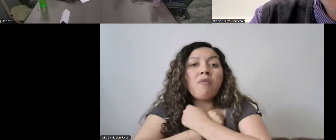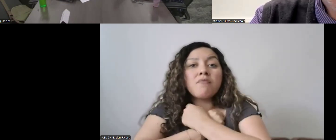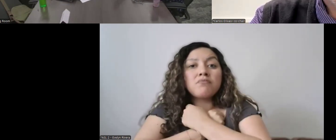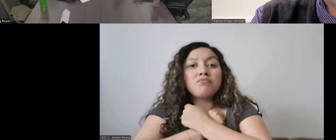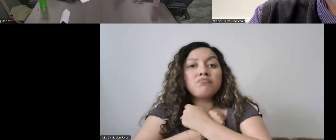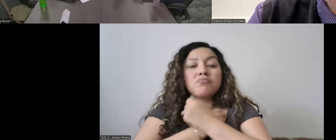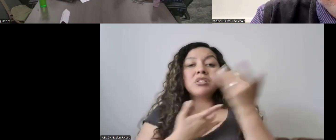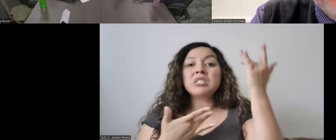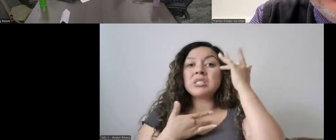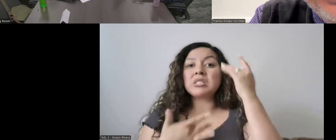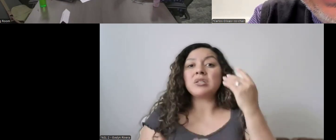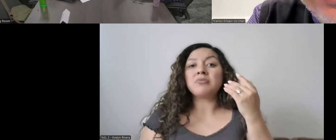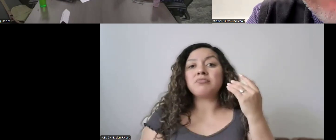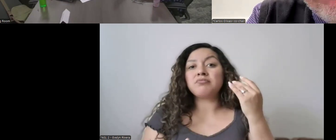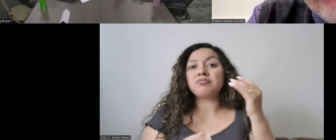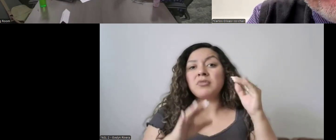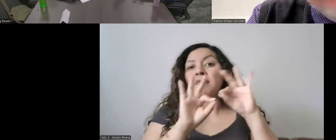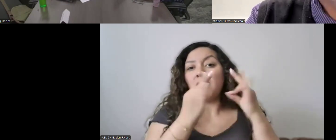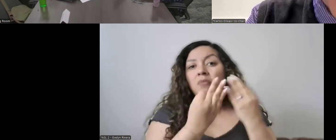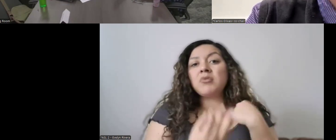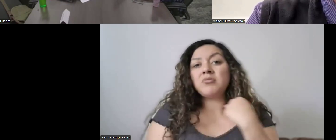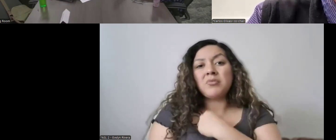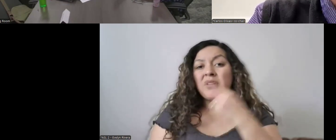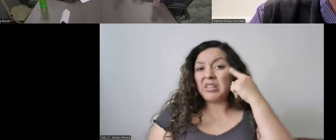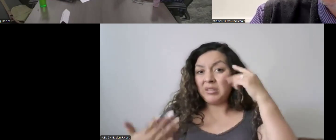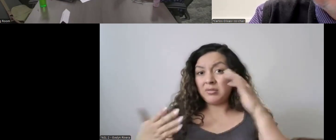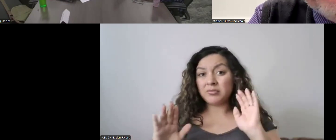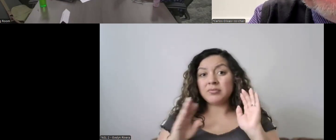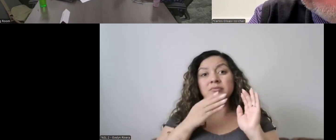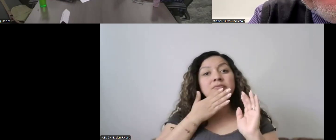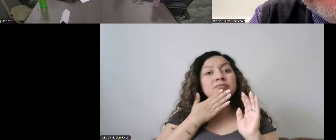So I think that's it for me. Thank you.